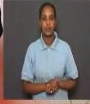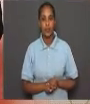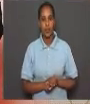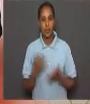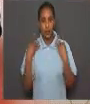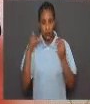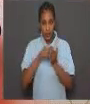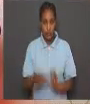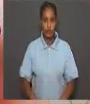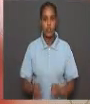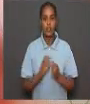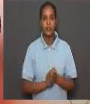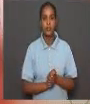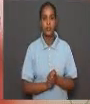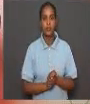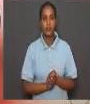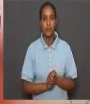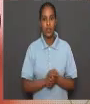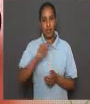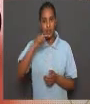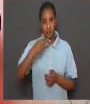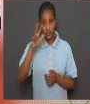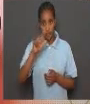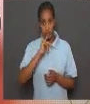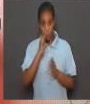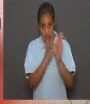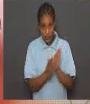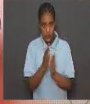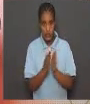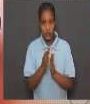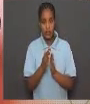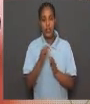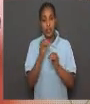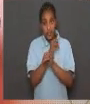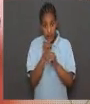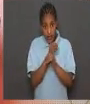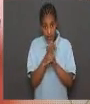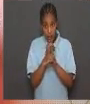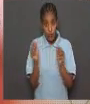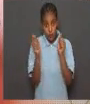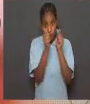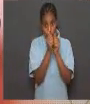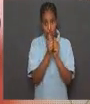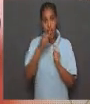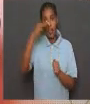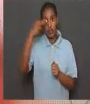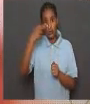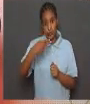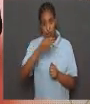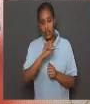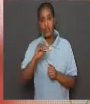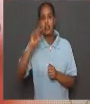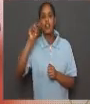Hello again, students. Ammonia is prepared industrially with hydrogen